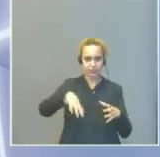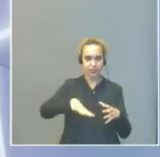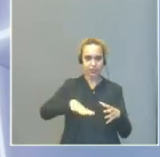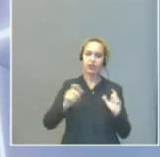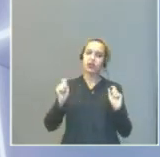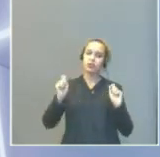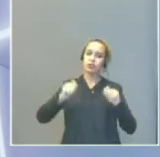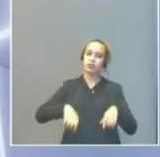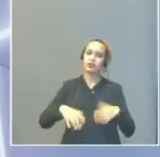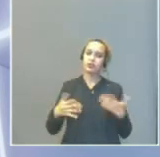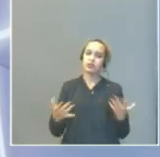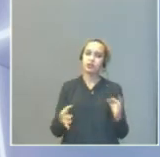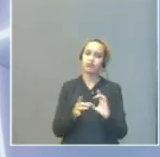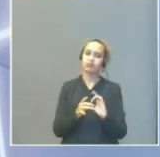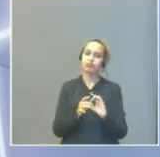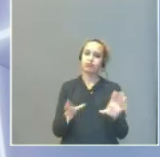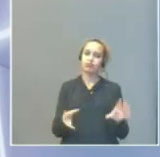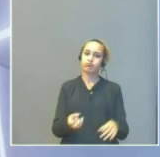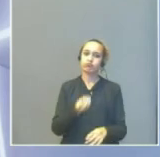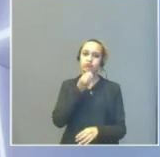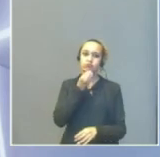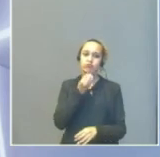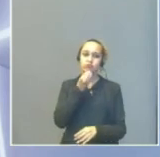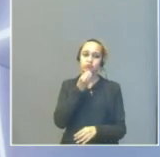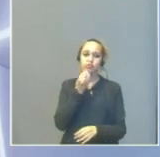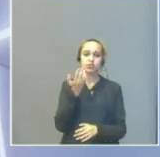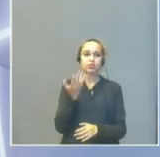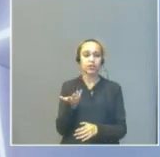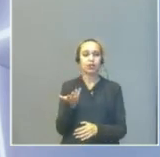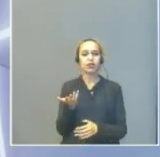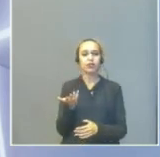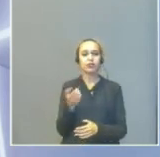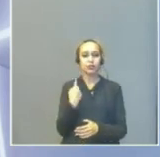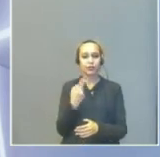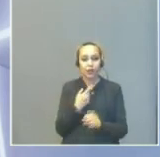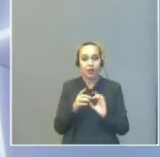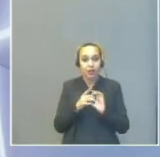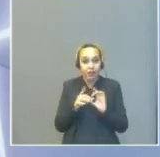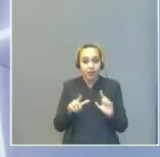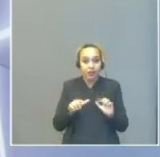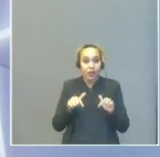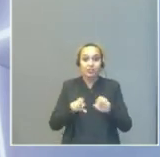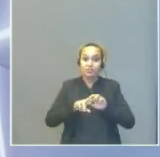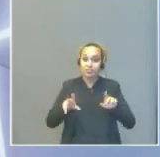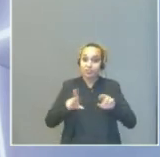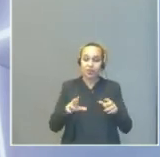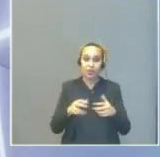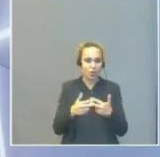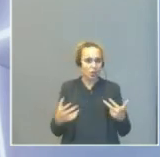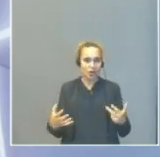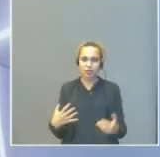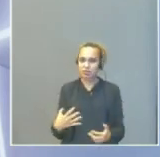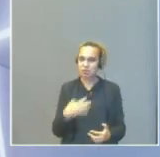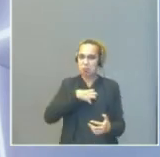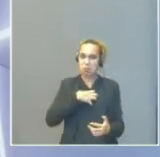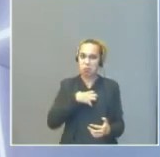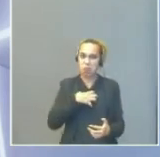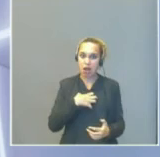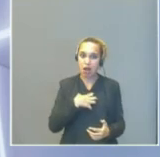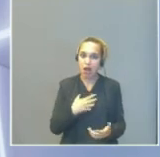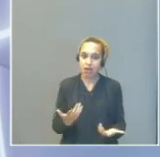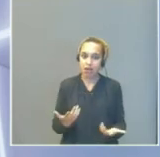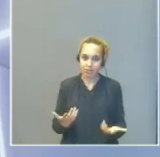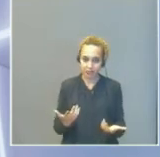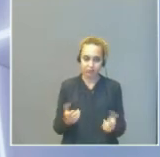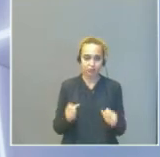the opportunity, afford us some space to do some different things, shocking things. It might allow us to seek funding